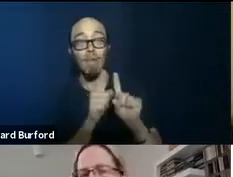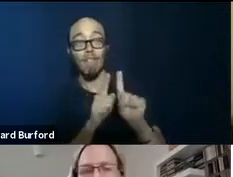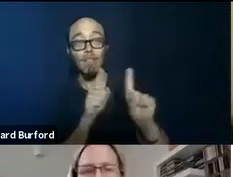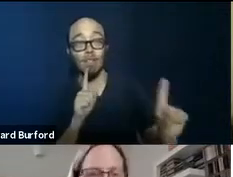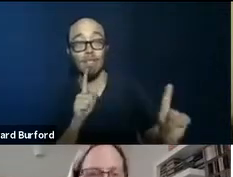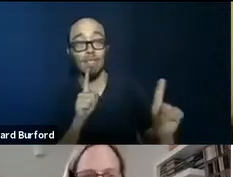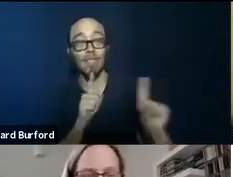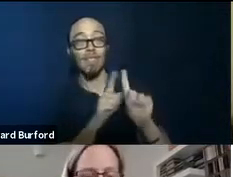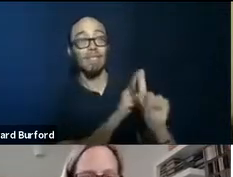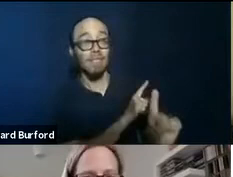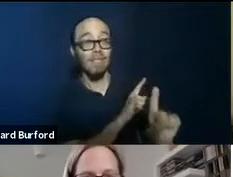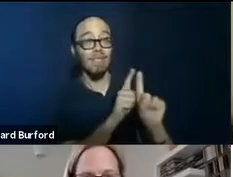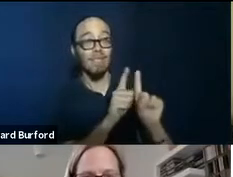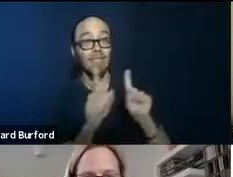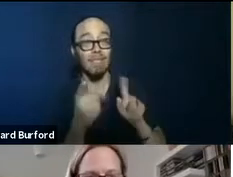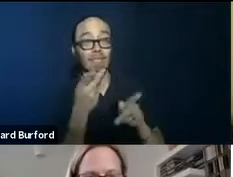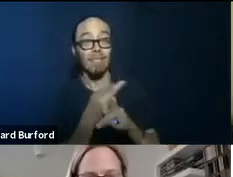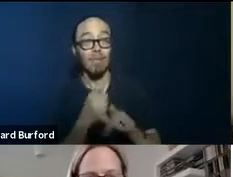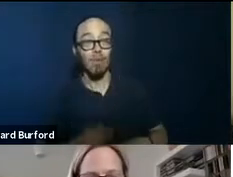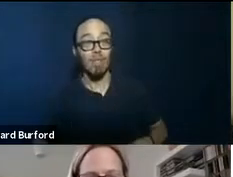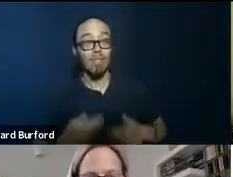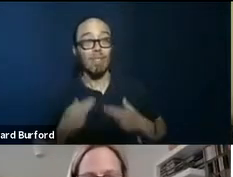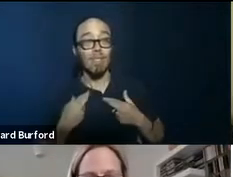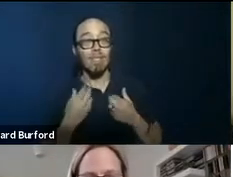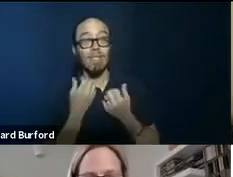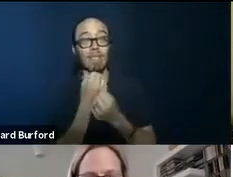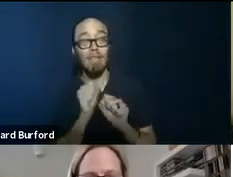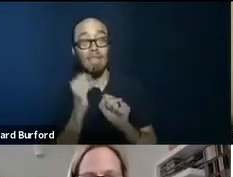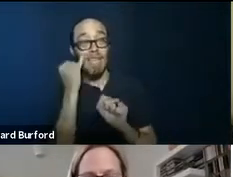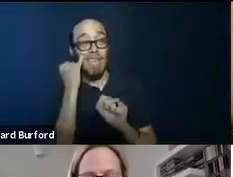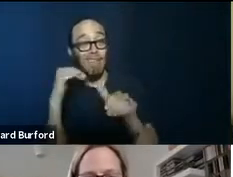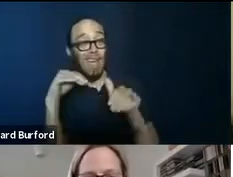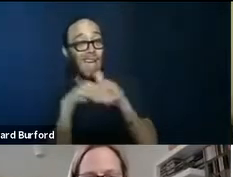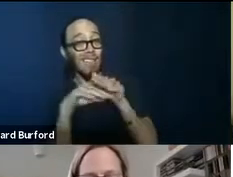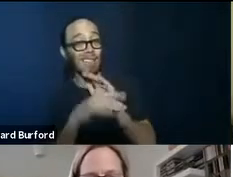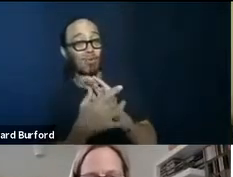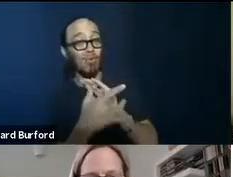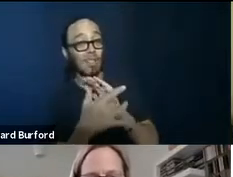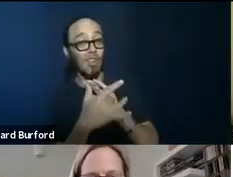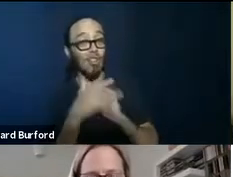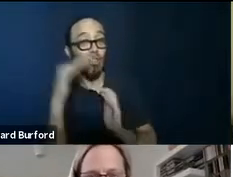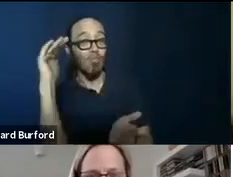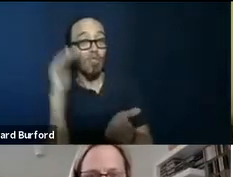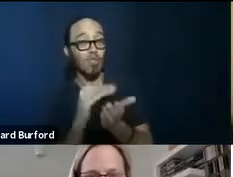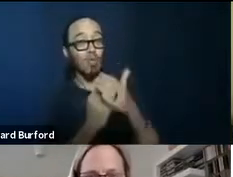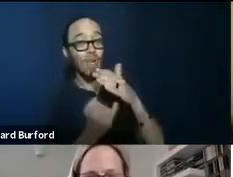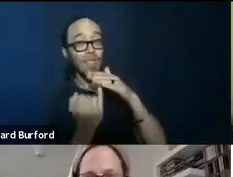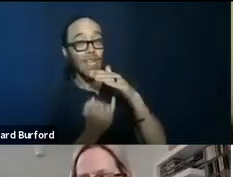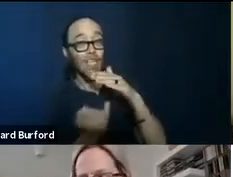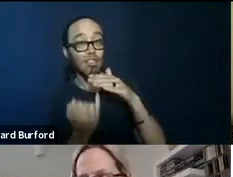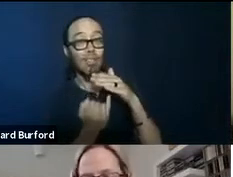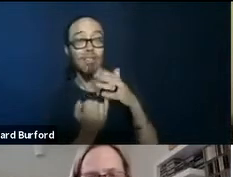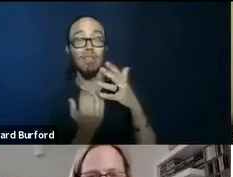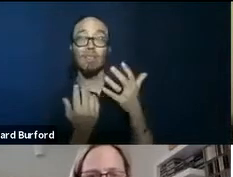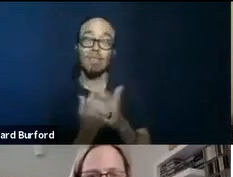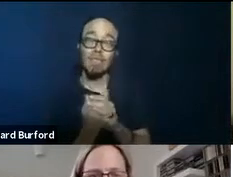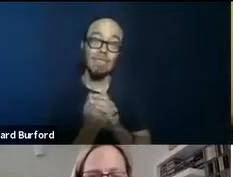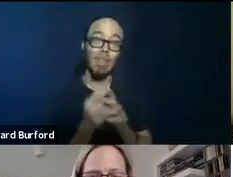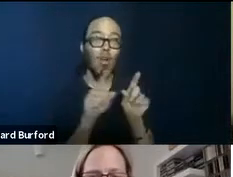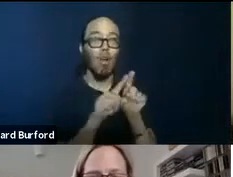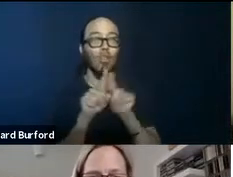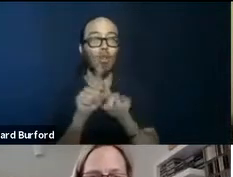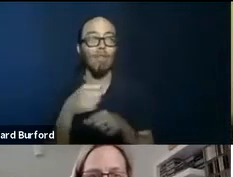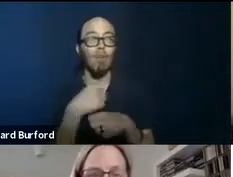keep residents safe. And if we're making access to technology to reduce that isolation a key, we also have to make